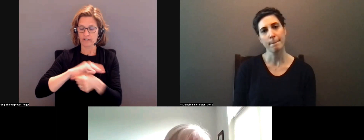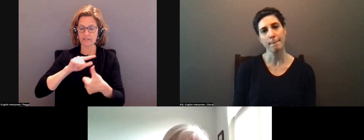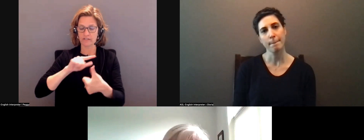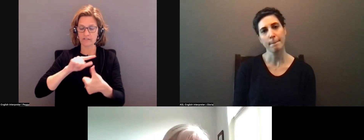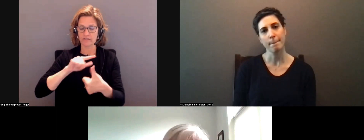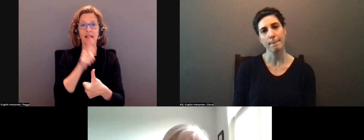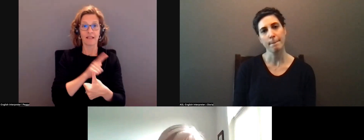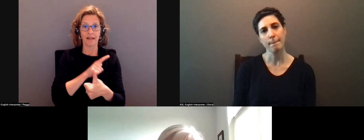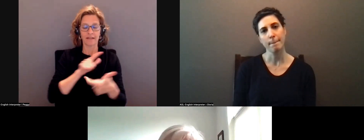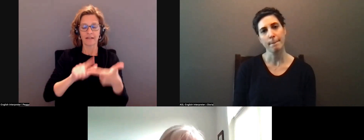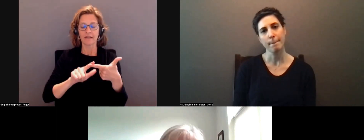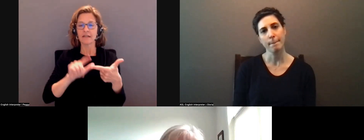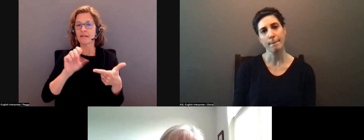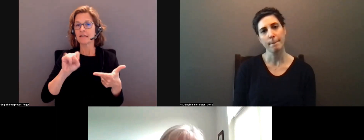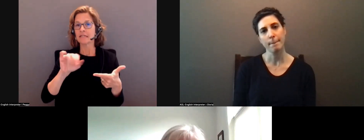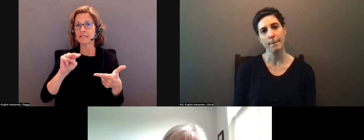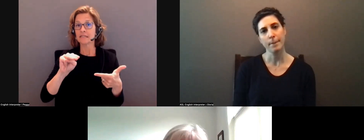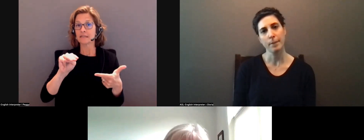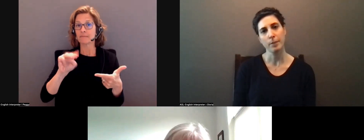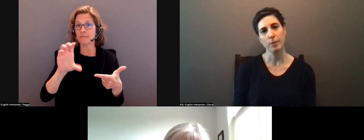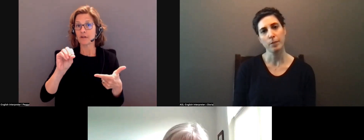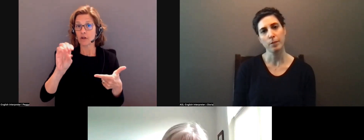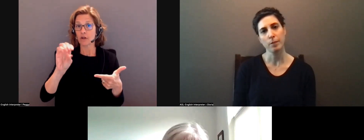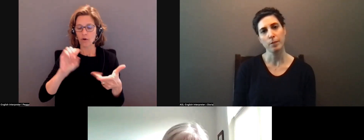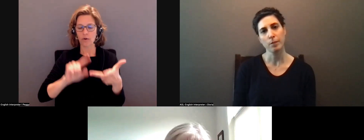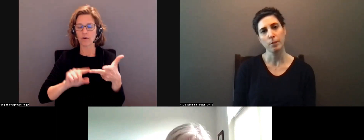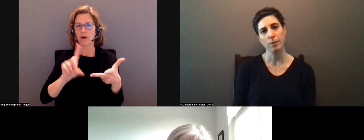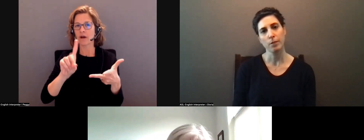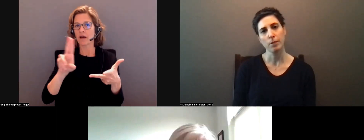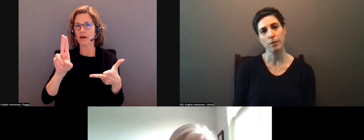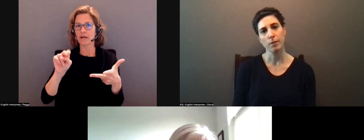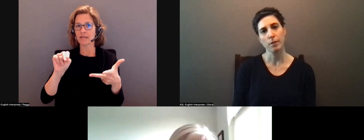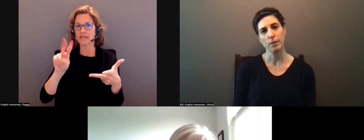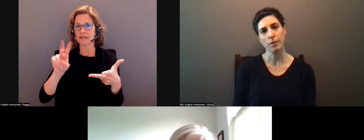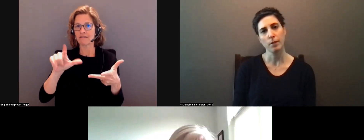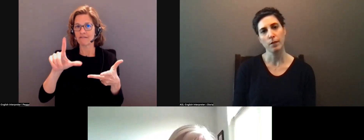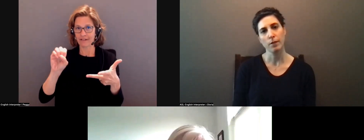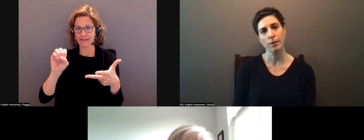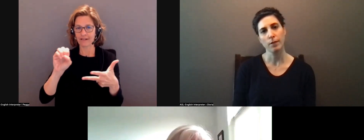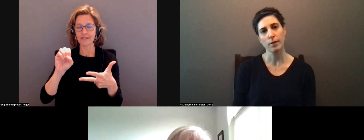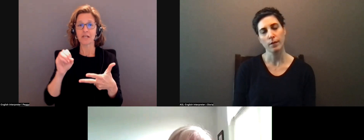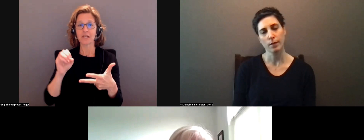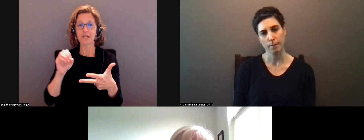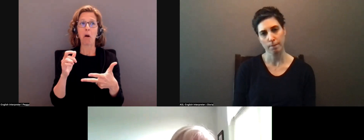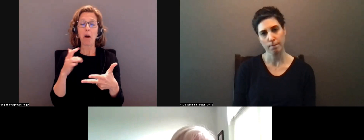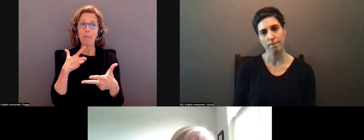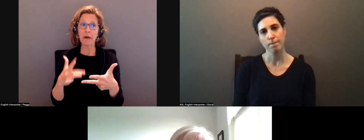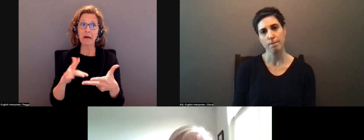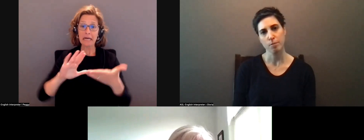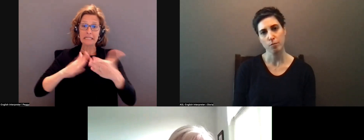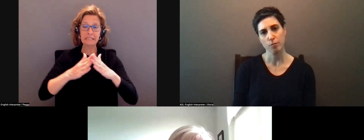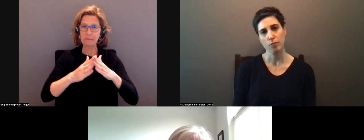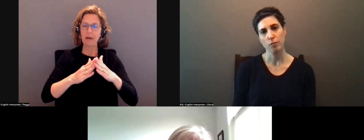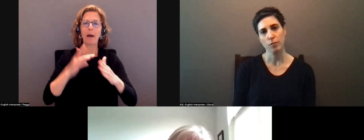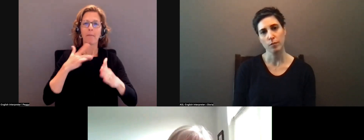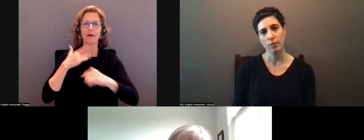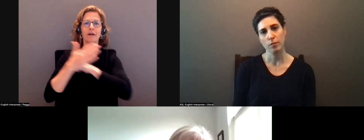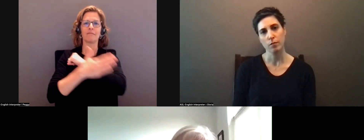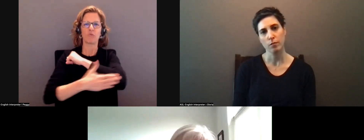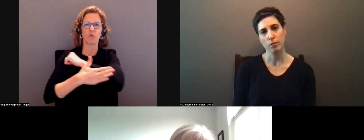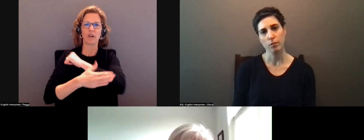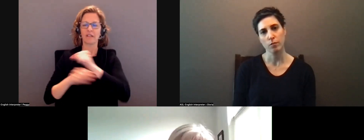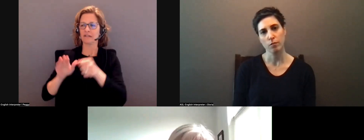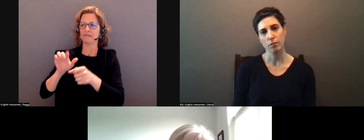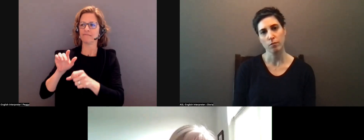Simcoe, and Dunville. And as a result of that, we are primarily rural and have precarious